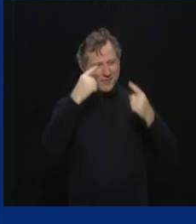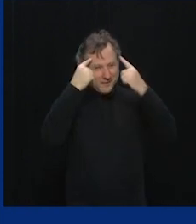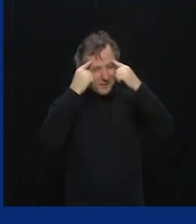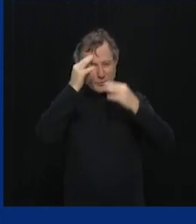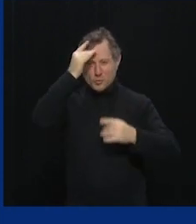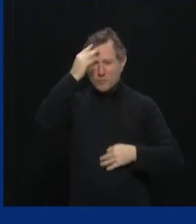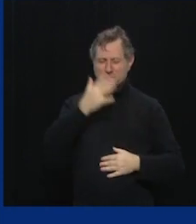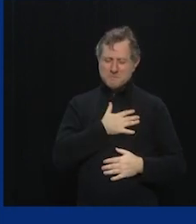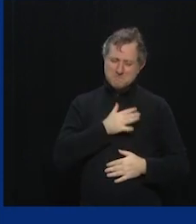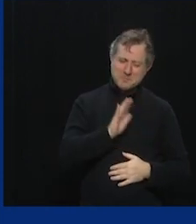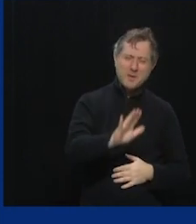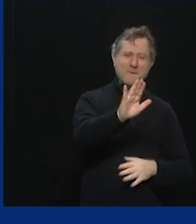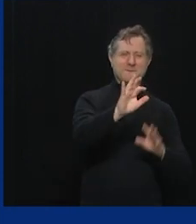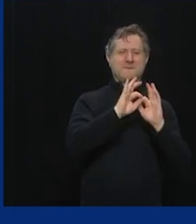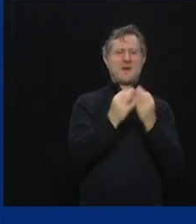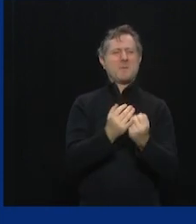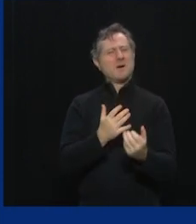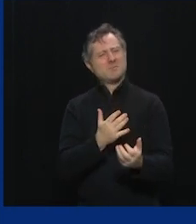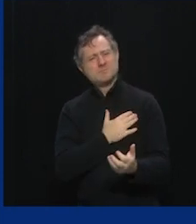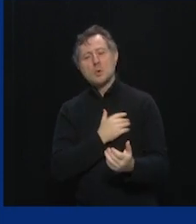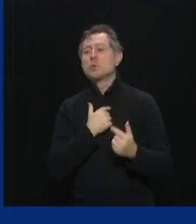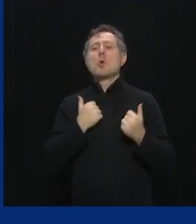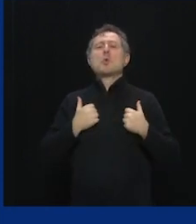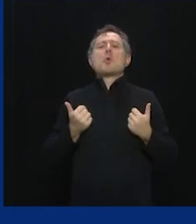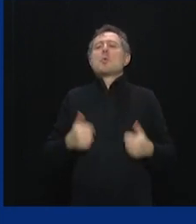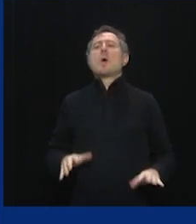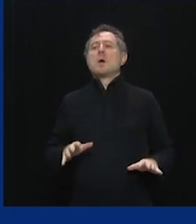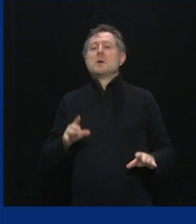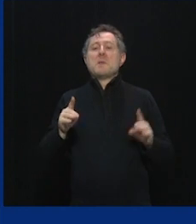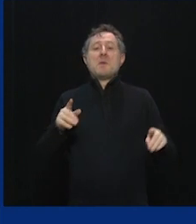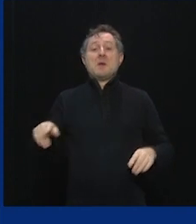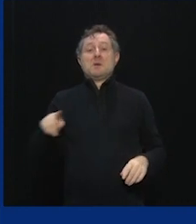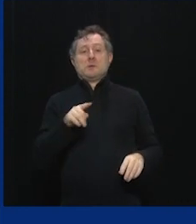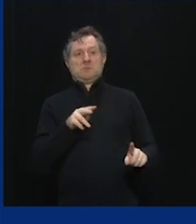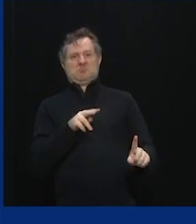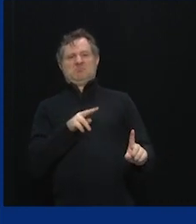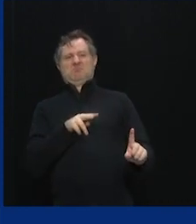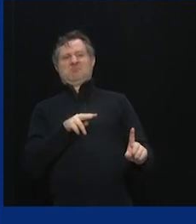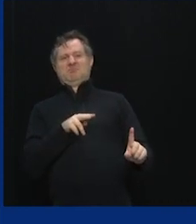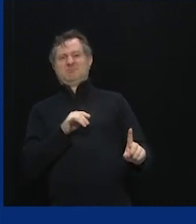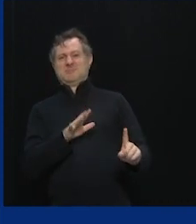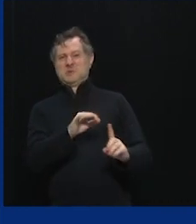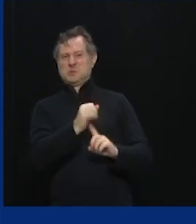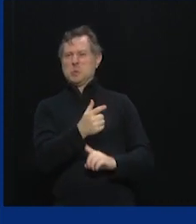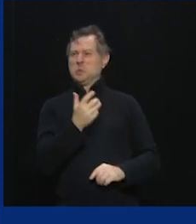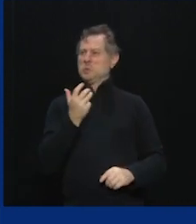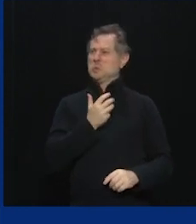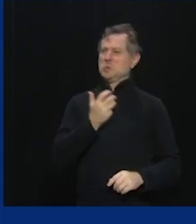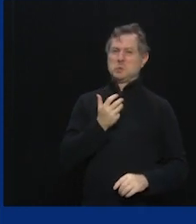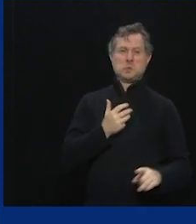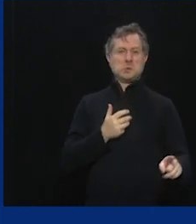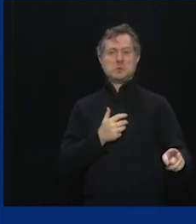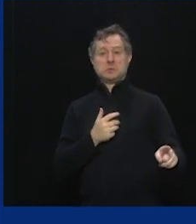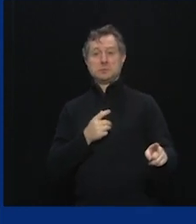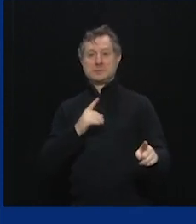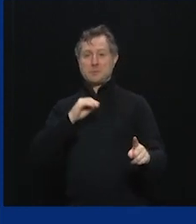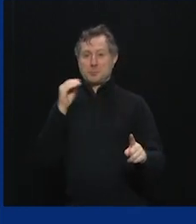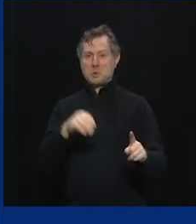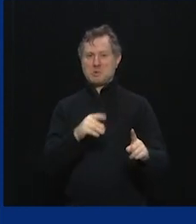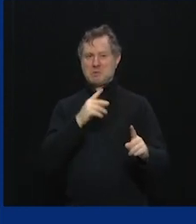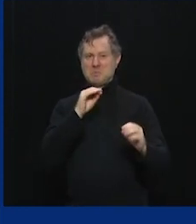not want that to be the narrative that people who get vaccinated, look at the percentages. The cases are still very small. How many people have